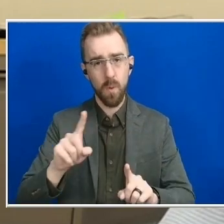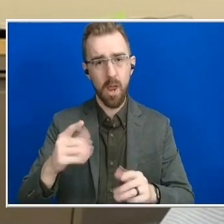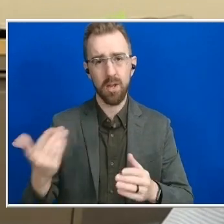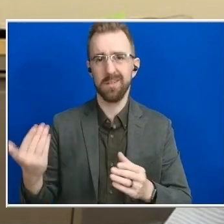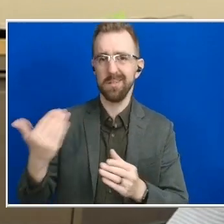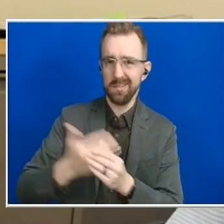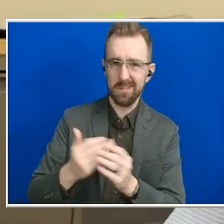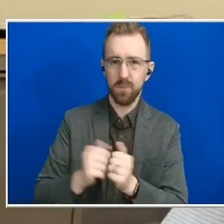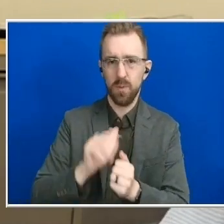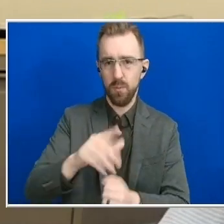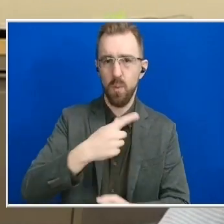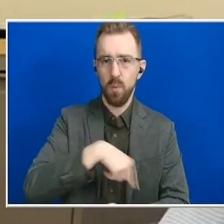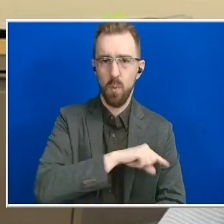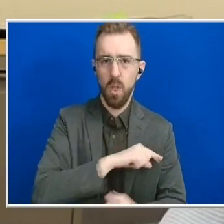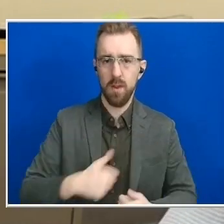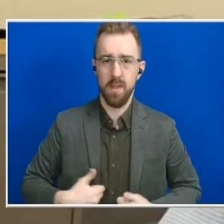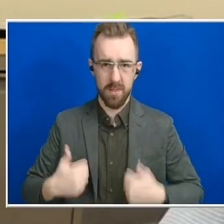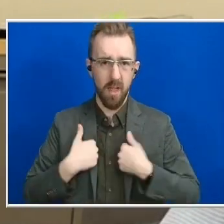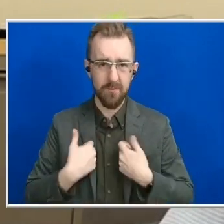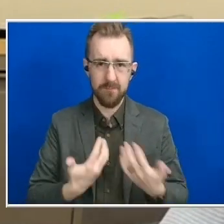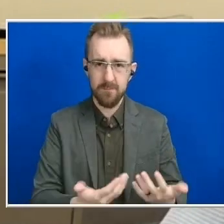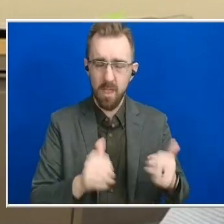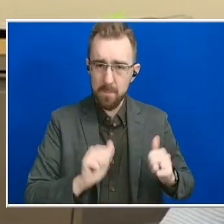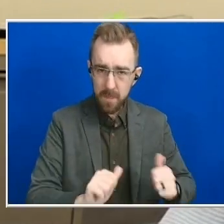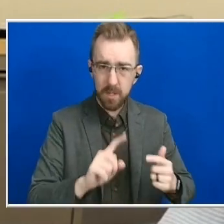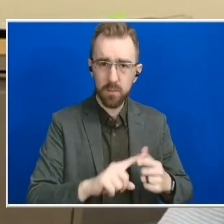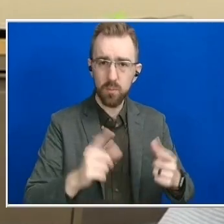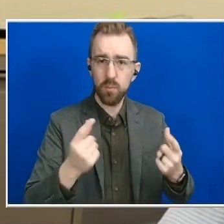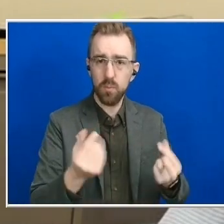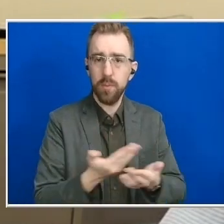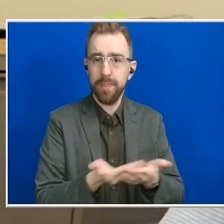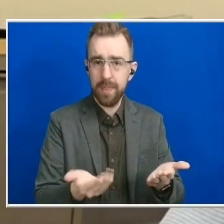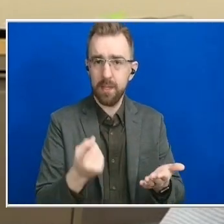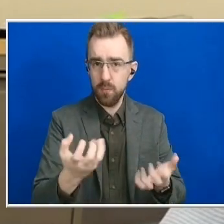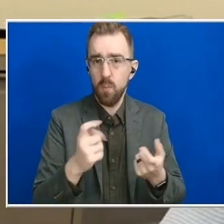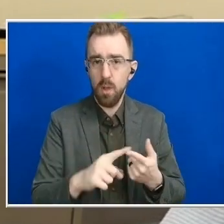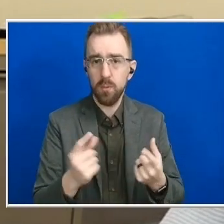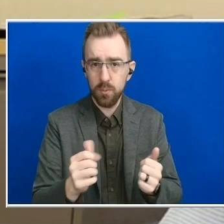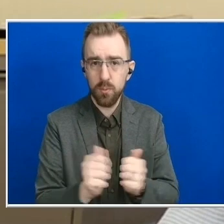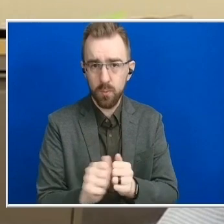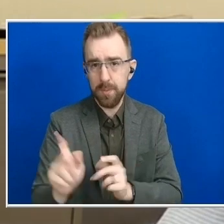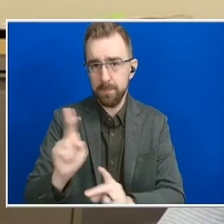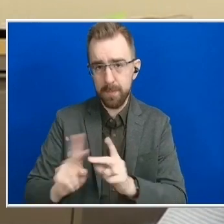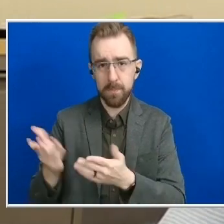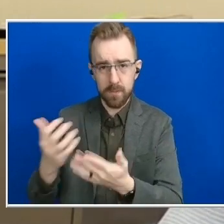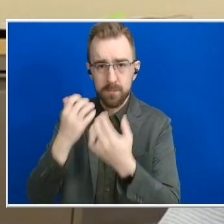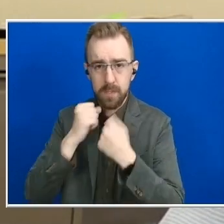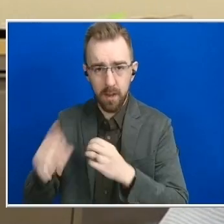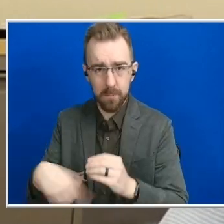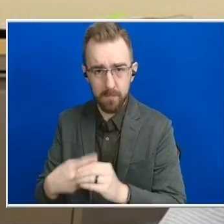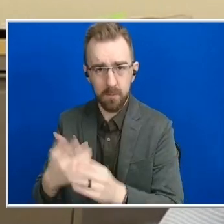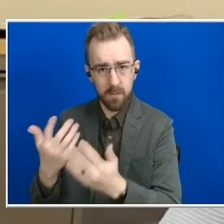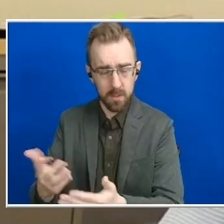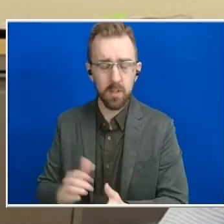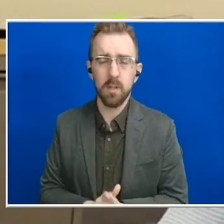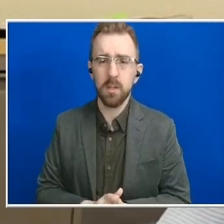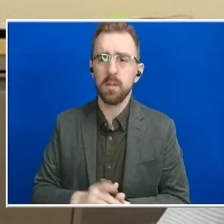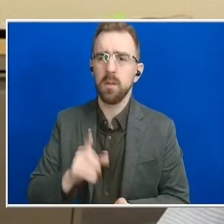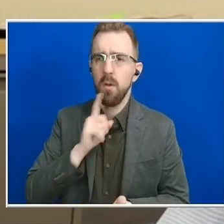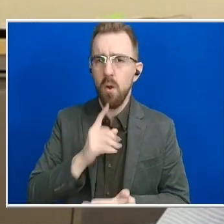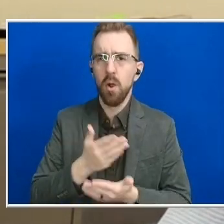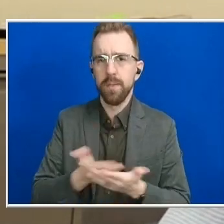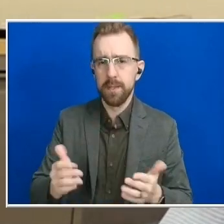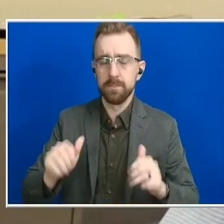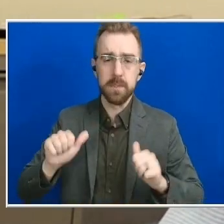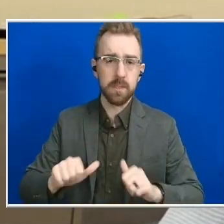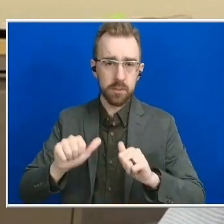quality of life, right? Your ability to do the things that you want to do with the people you want to do them with. There are things potentially that can